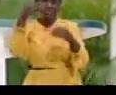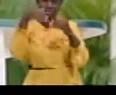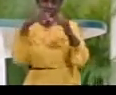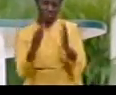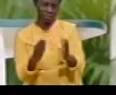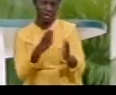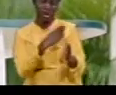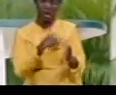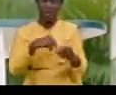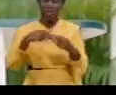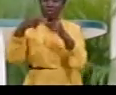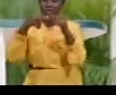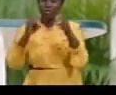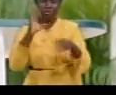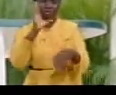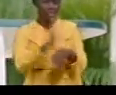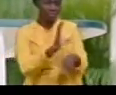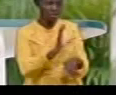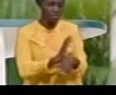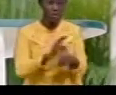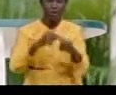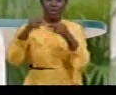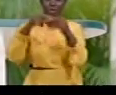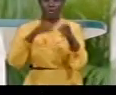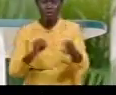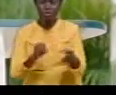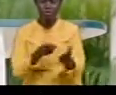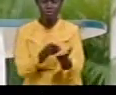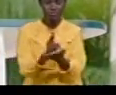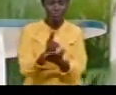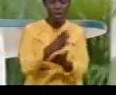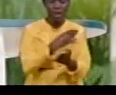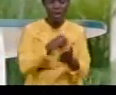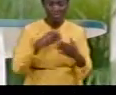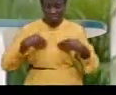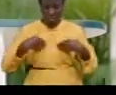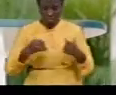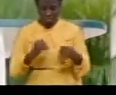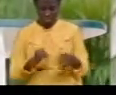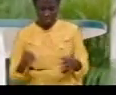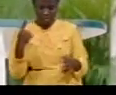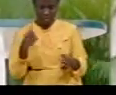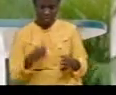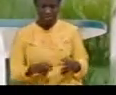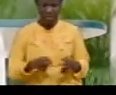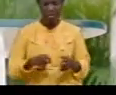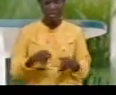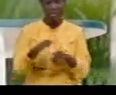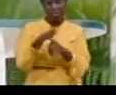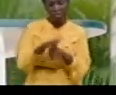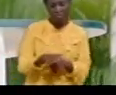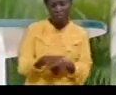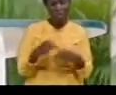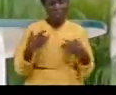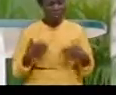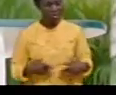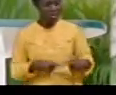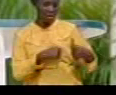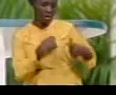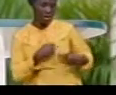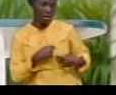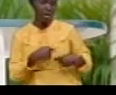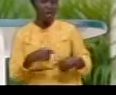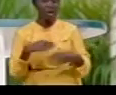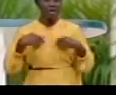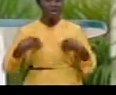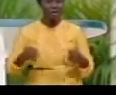again, you are bringing truth, especially how you are healing the brokenhearted, you are healing broken homes, you are building churches,